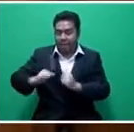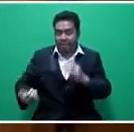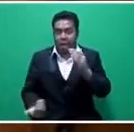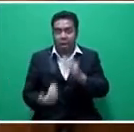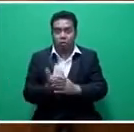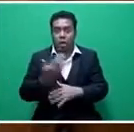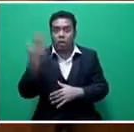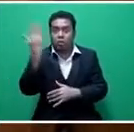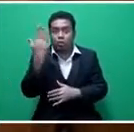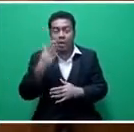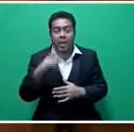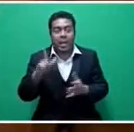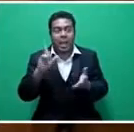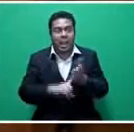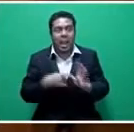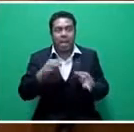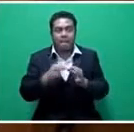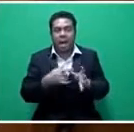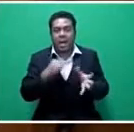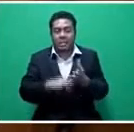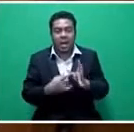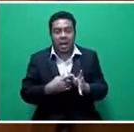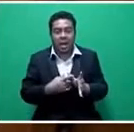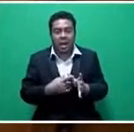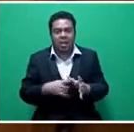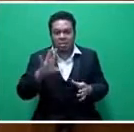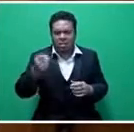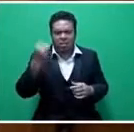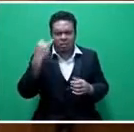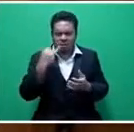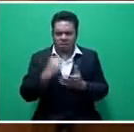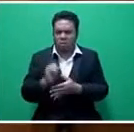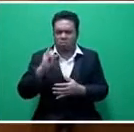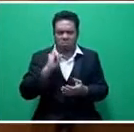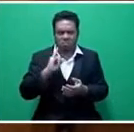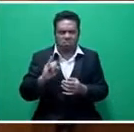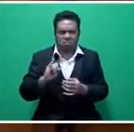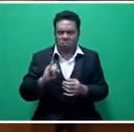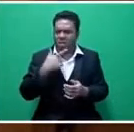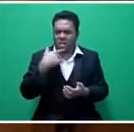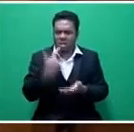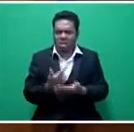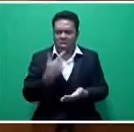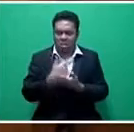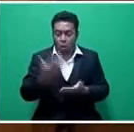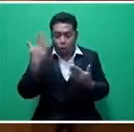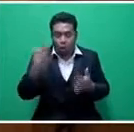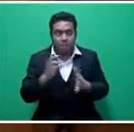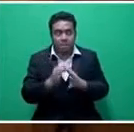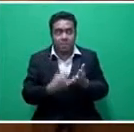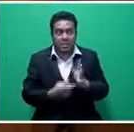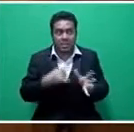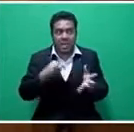school in Lambasa, that was also false, Honourable Randrondro, you know that. Order. Honorable Prasad,